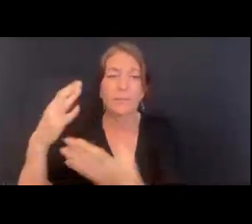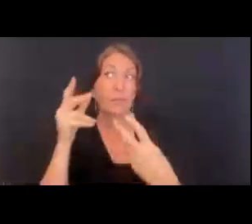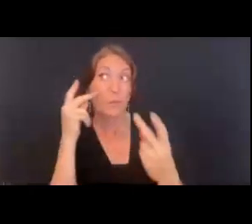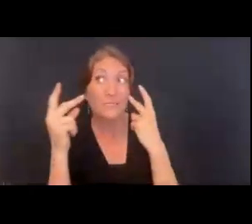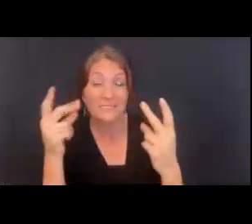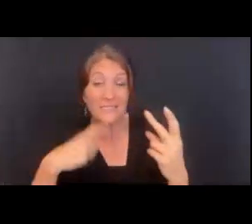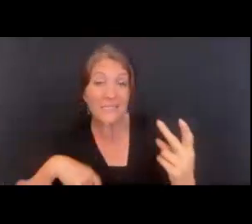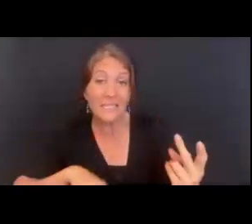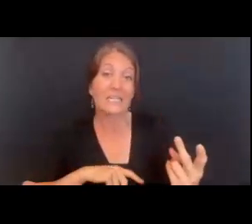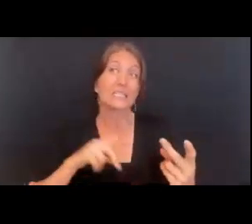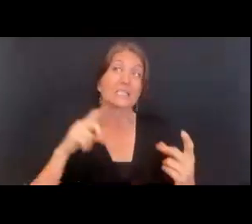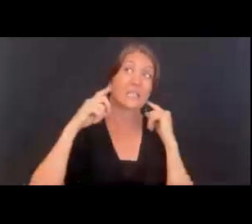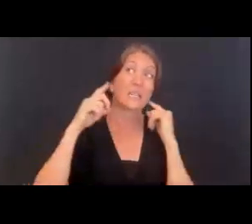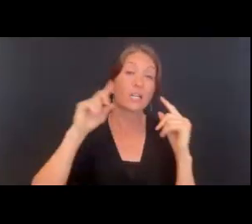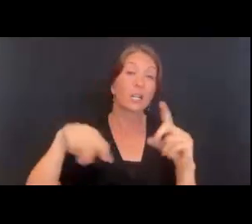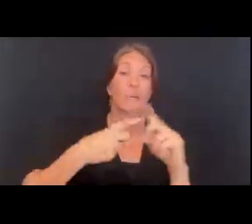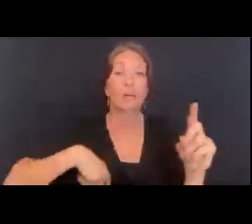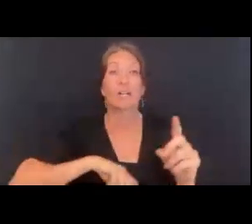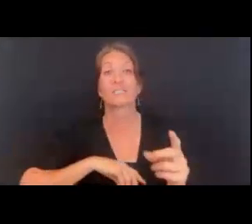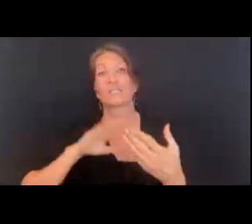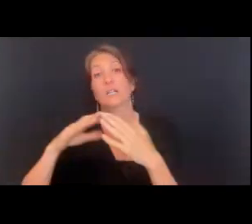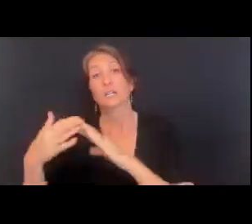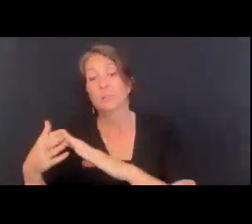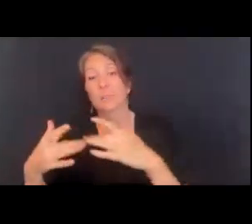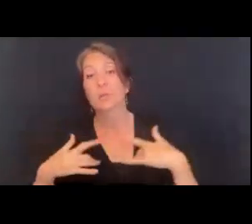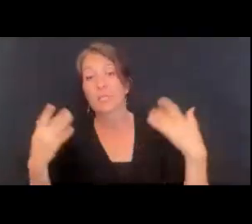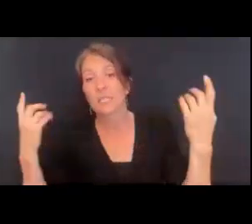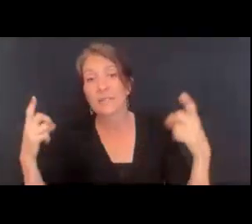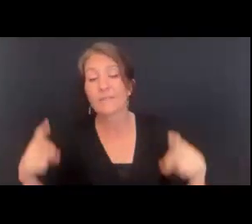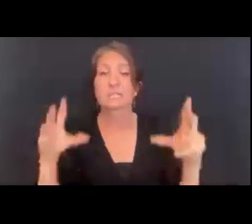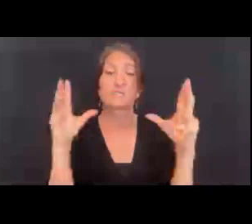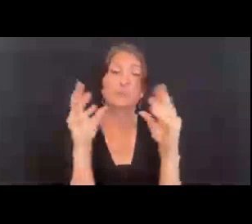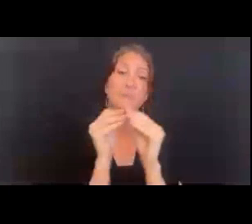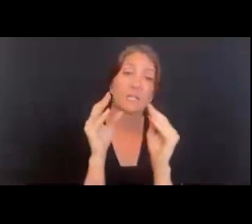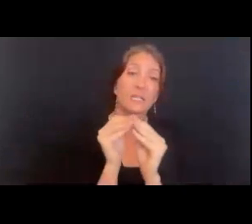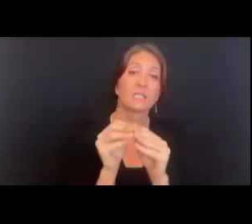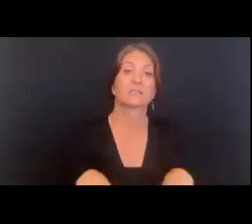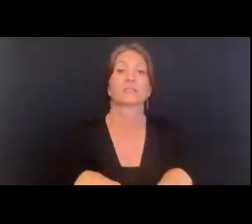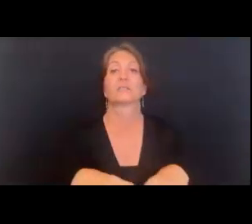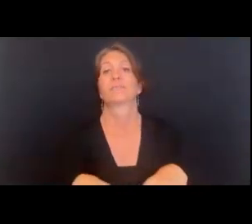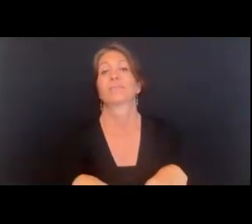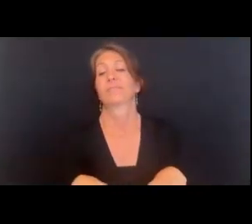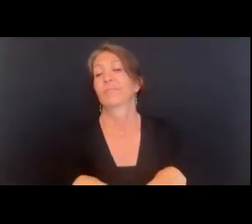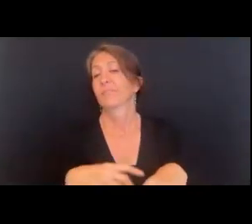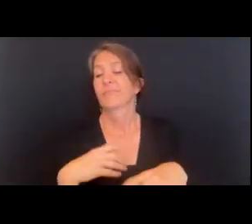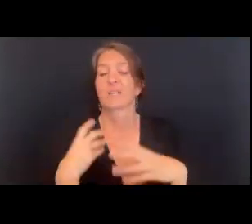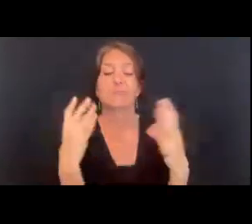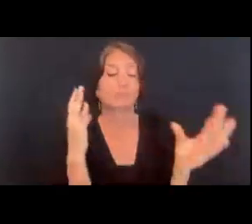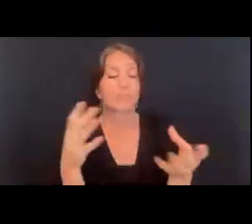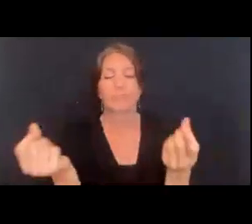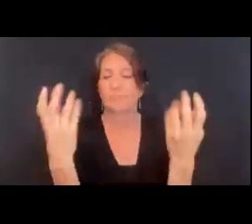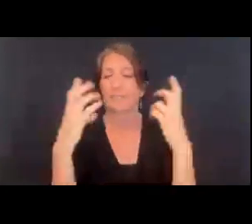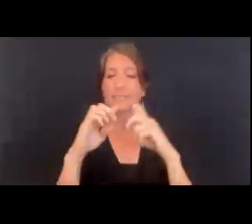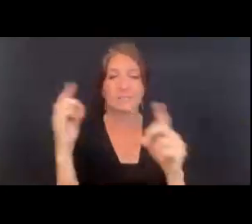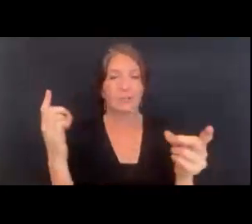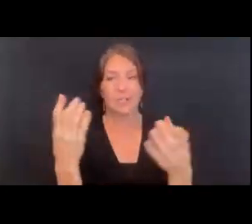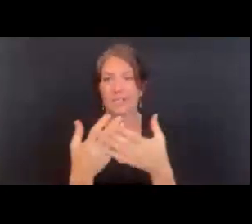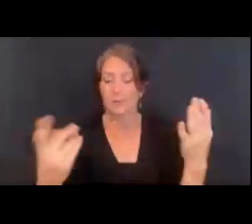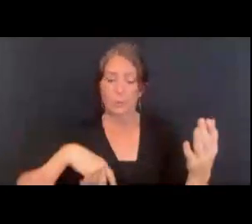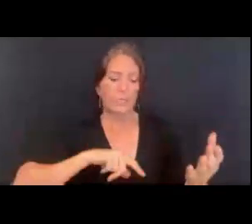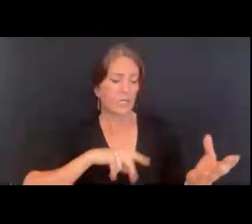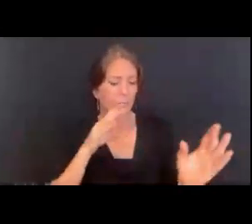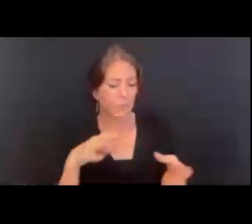at community events, meetings, or conferences around the state. We are prepared in the community and on the